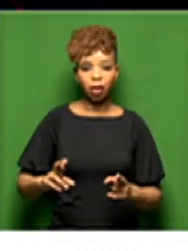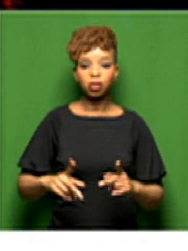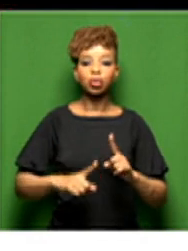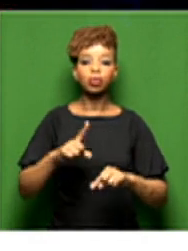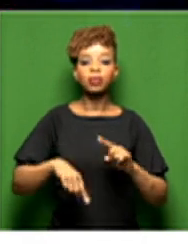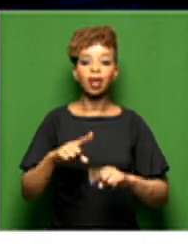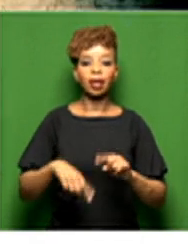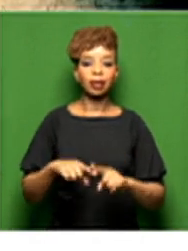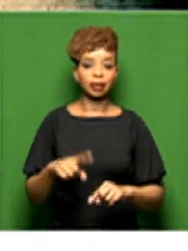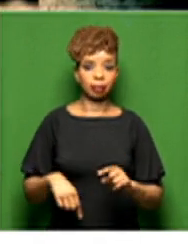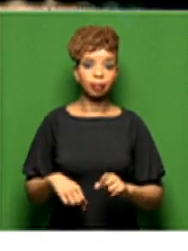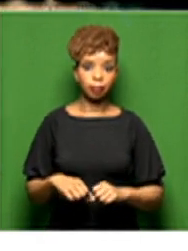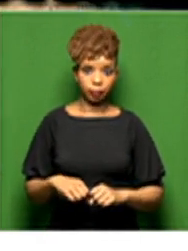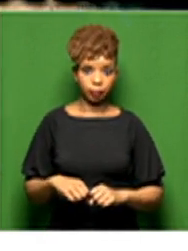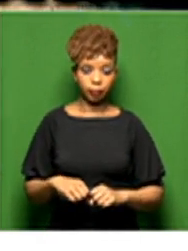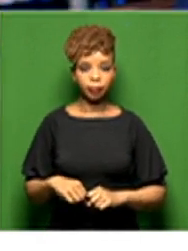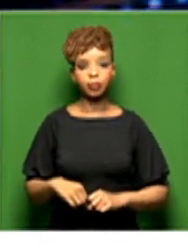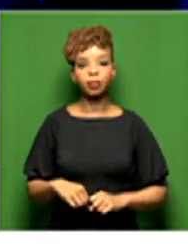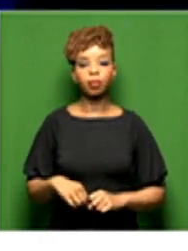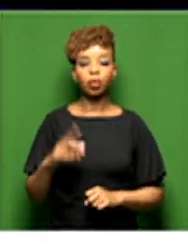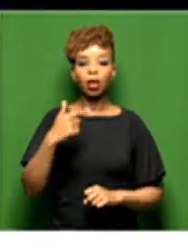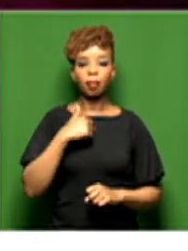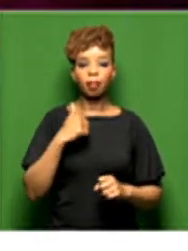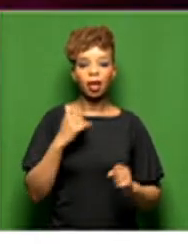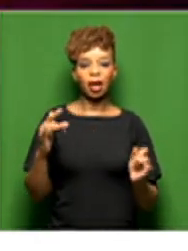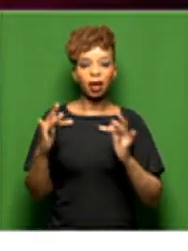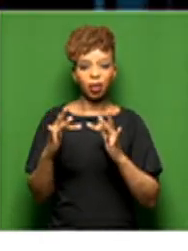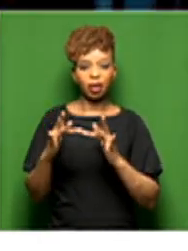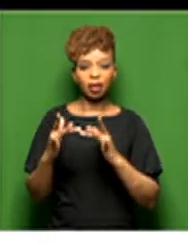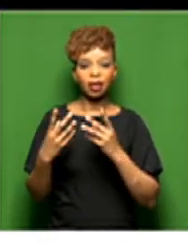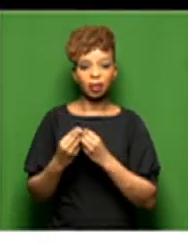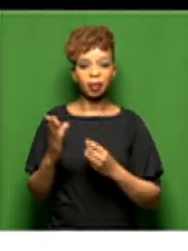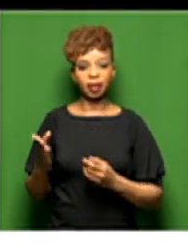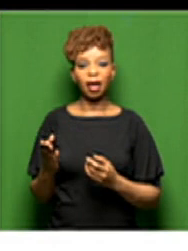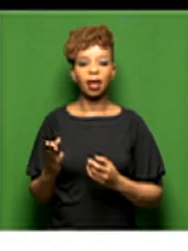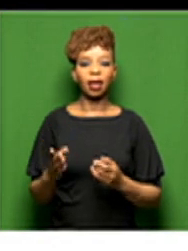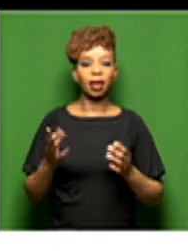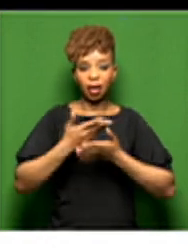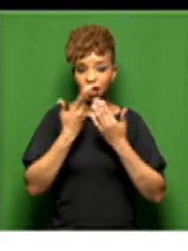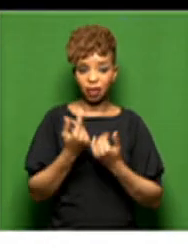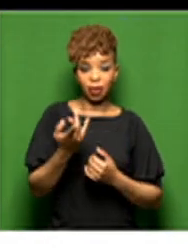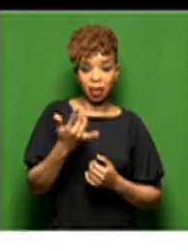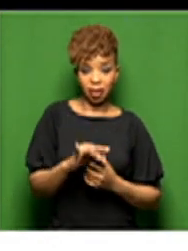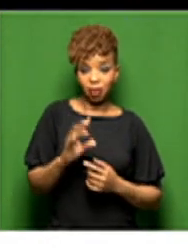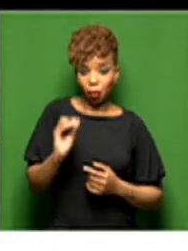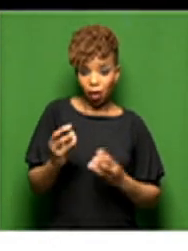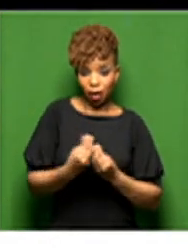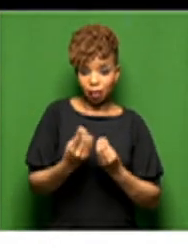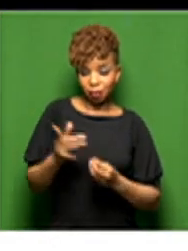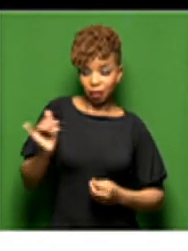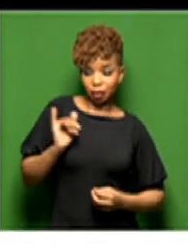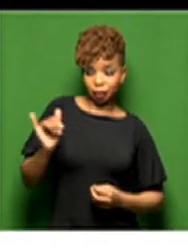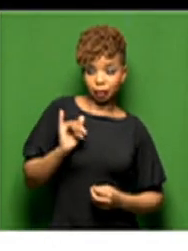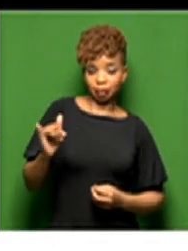doing this. And I connected with her. I don't know if I have similarities with her because it was a